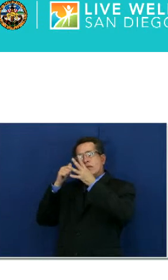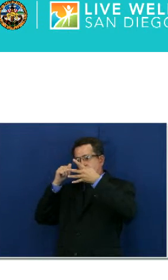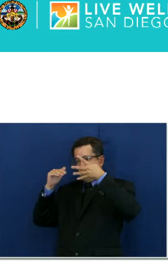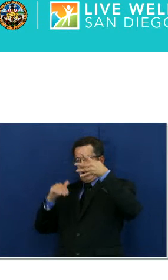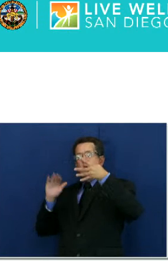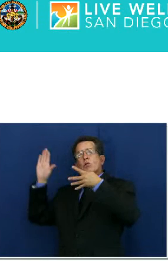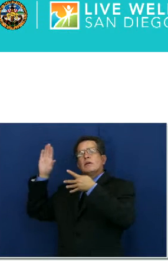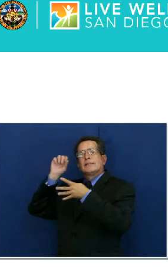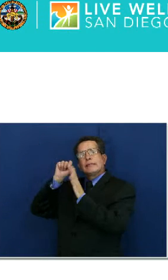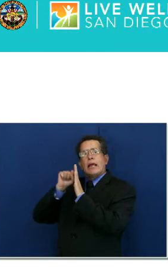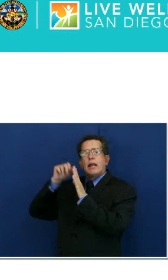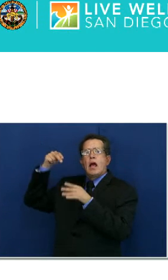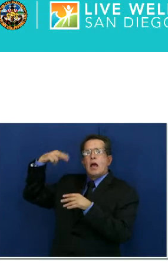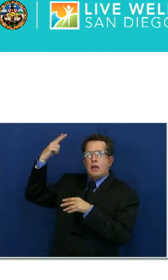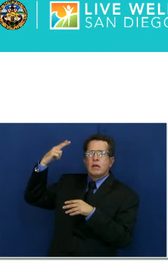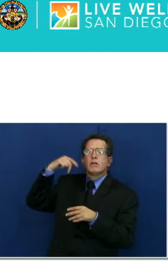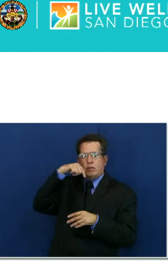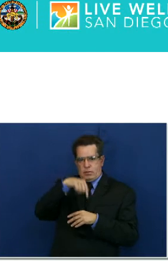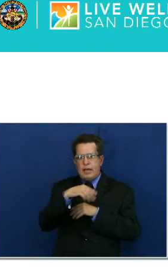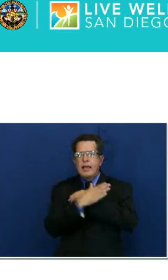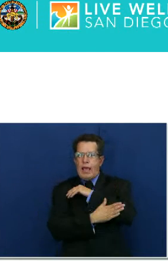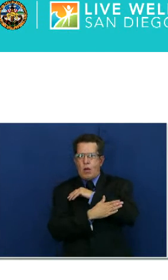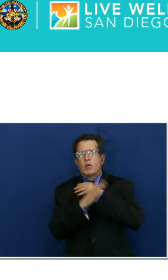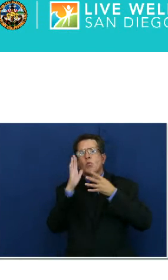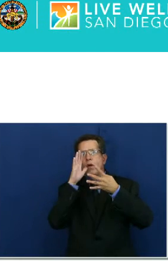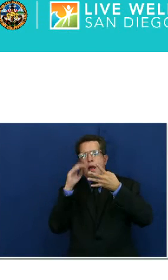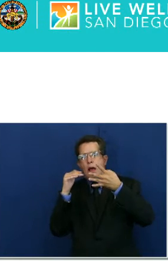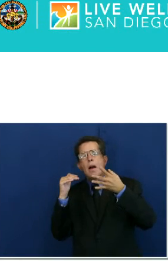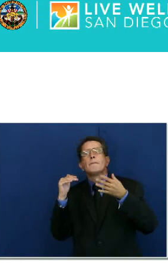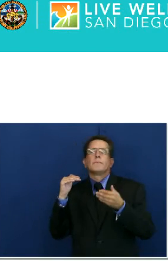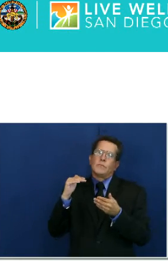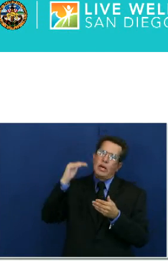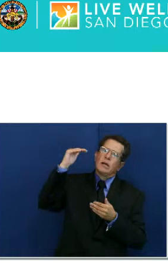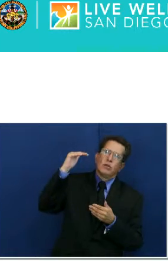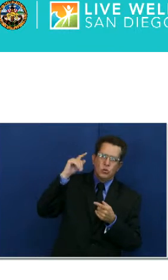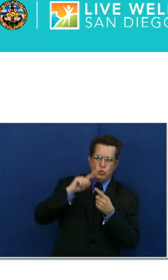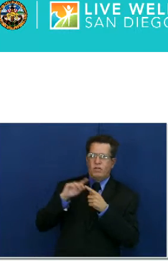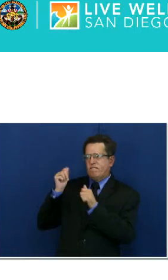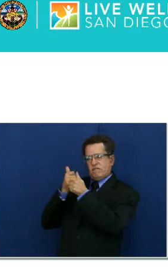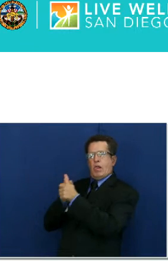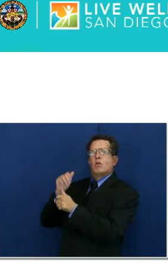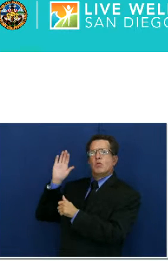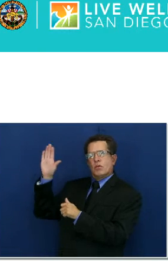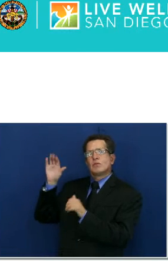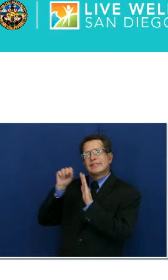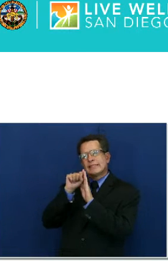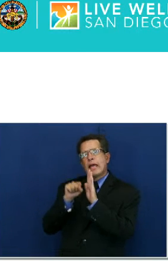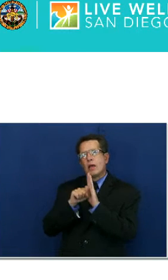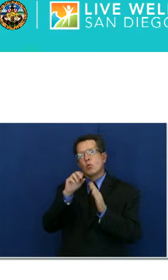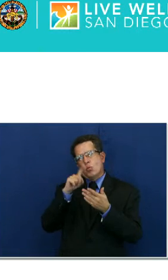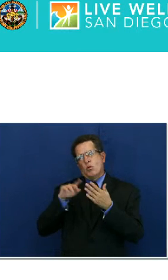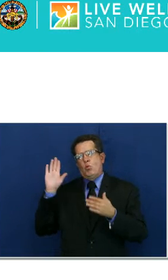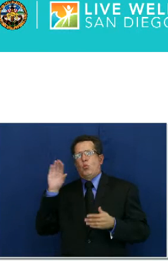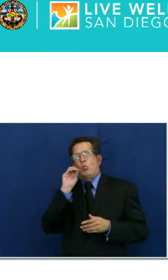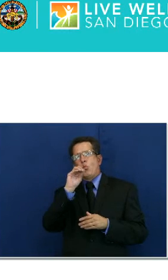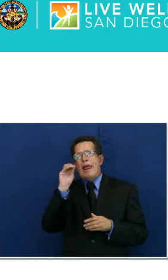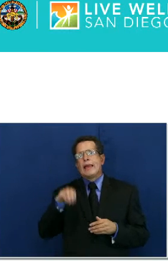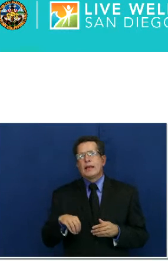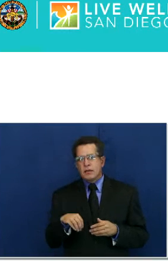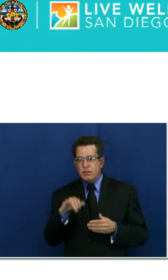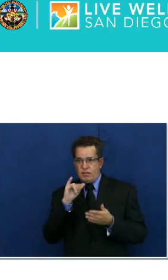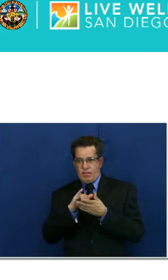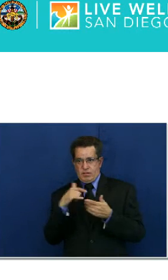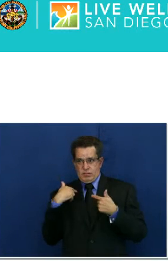the county's case rate is adjusted upward to a higher case rate. For the period of